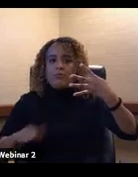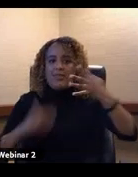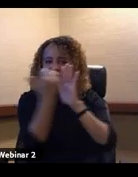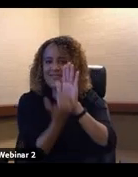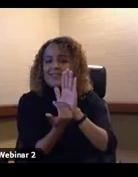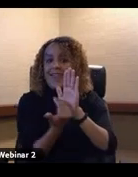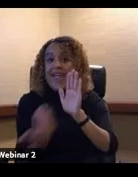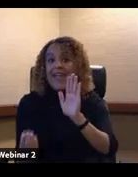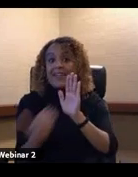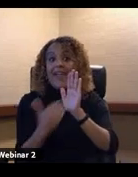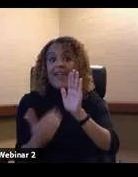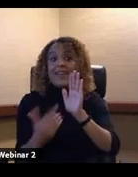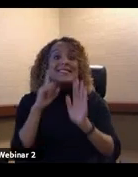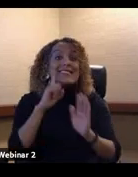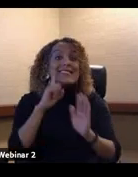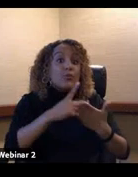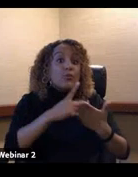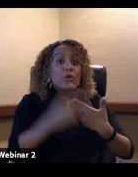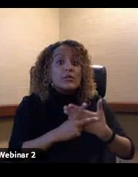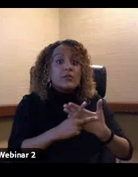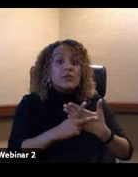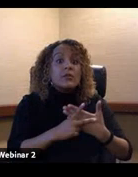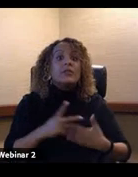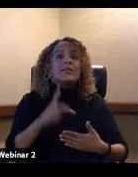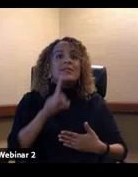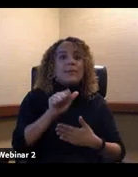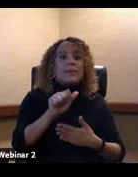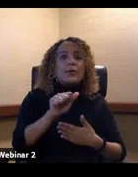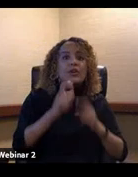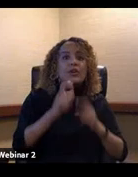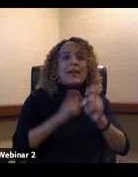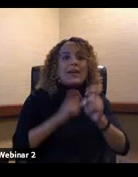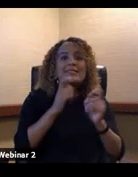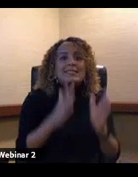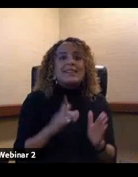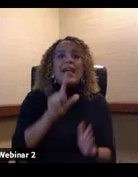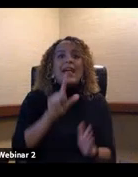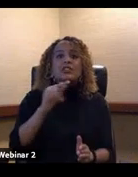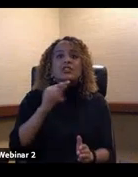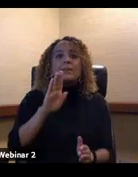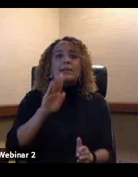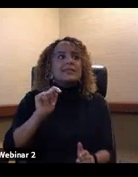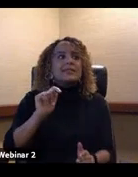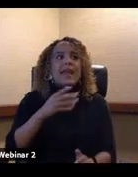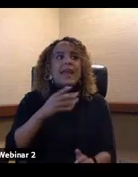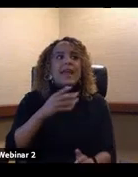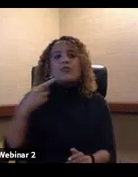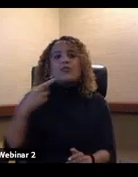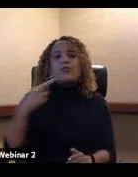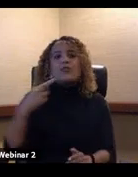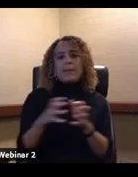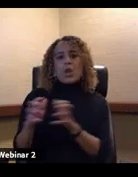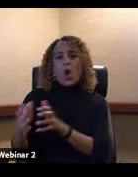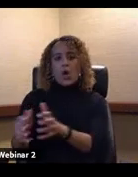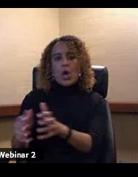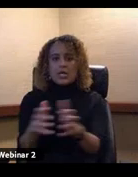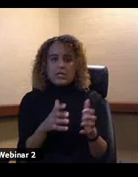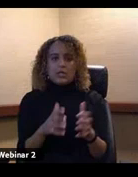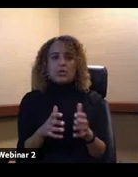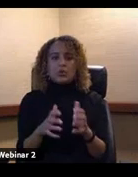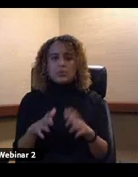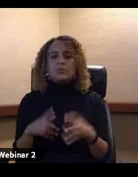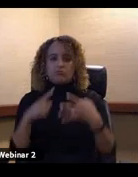the solicitation. Again, we fund deaf programs, former disability grantees, LGBT organizations, and religious minorities.